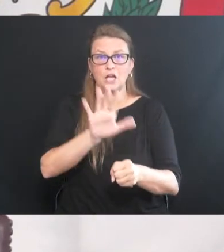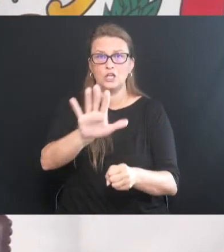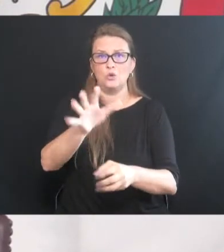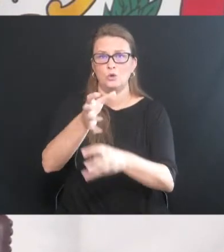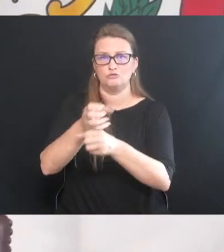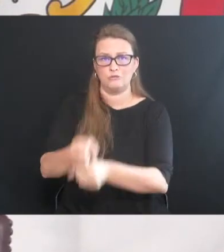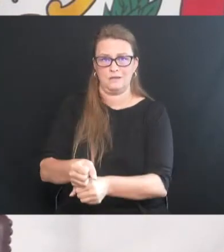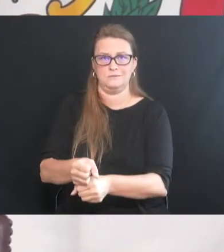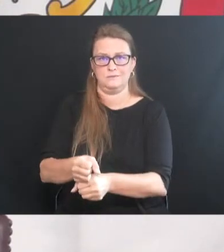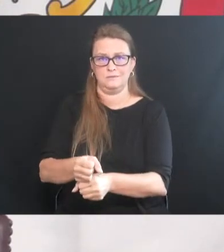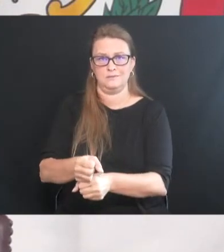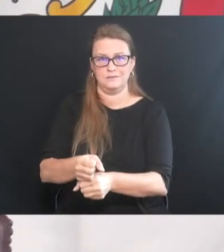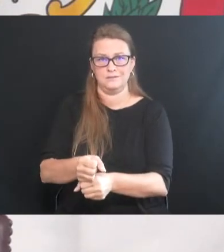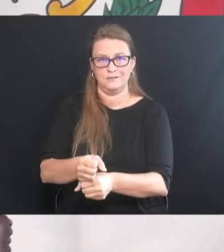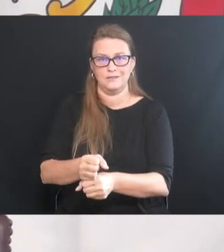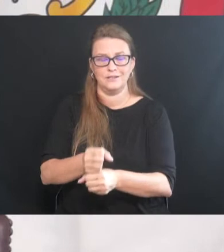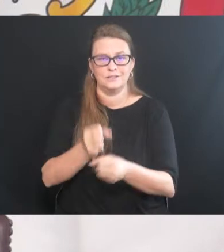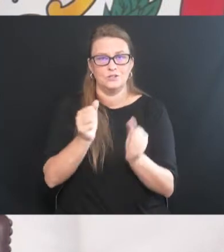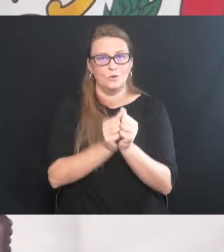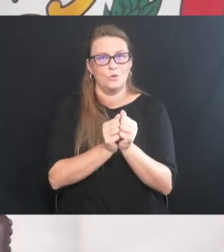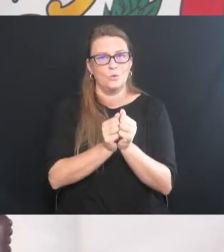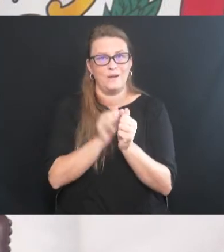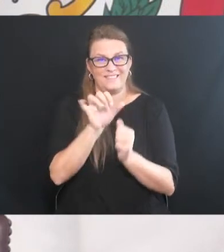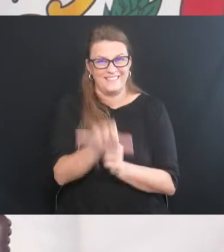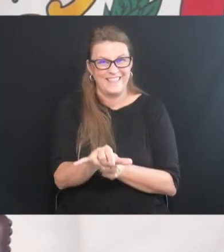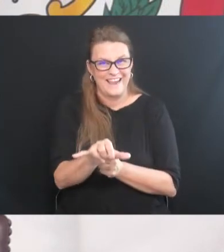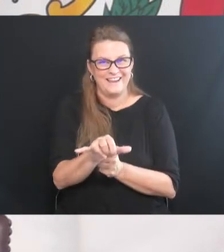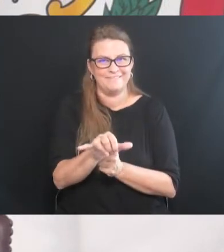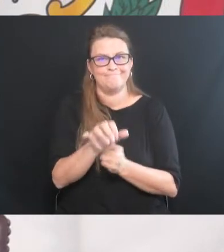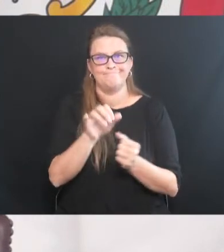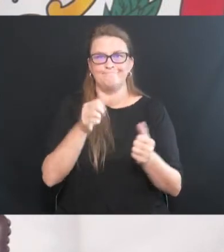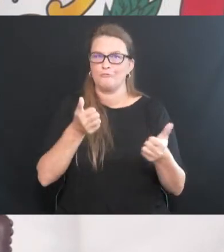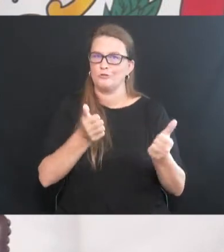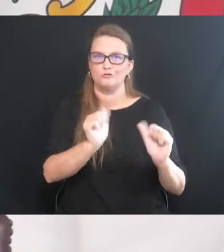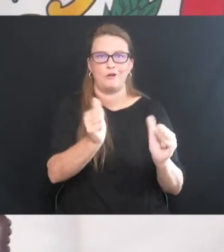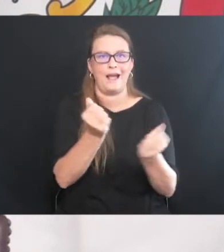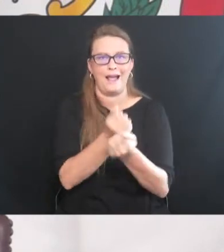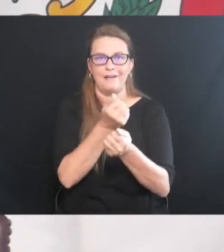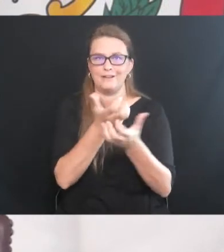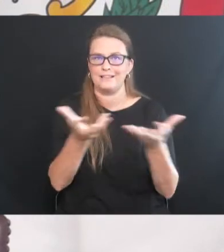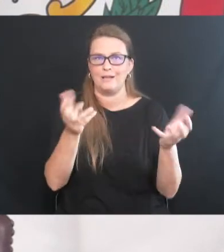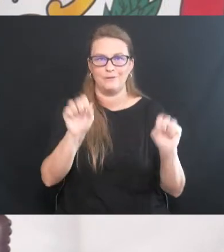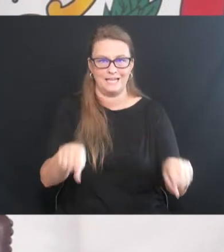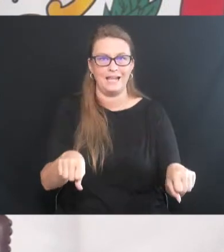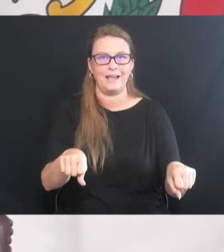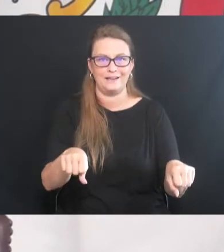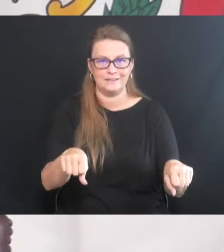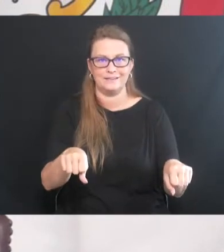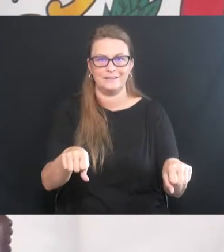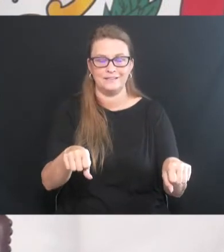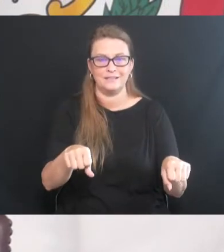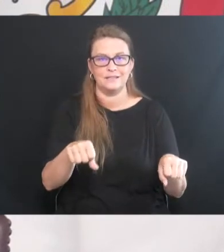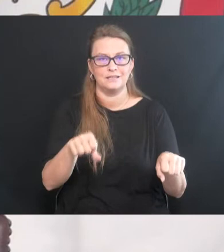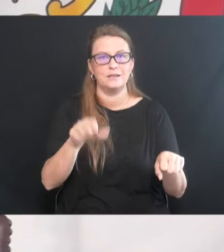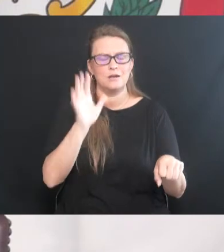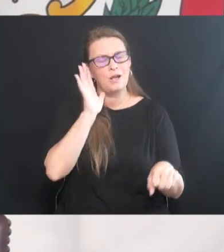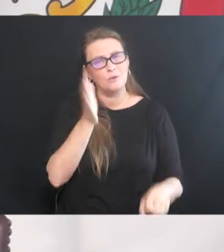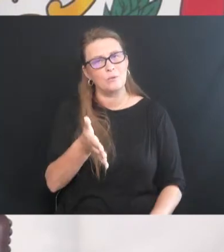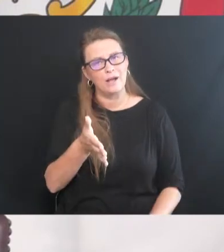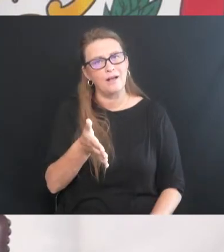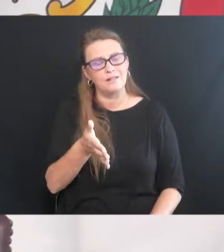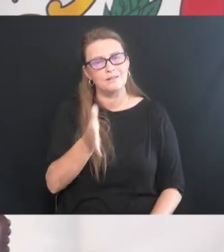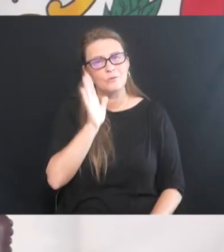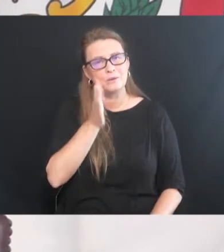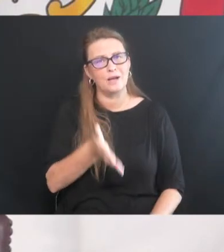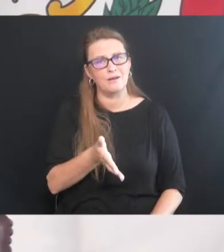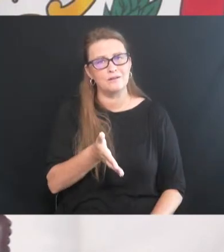so with all that, we're just going to keep on trying in every way to get there, but we will get there. We'll get